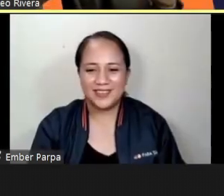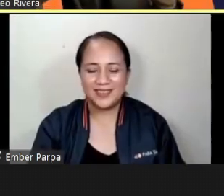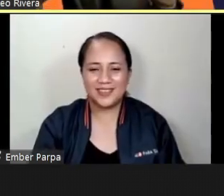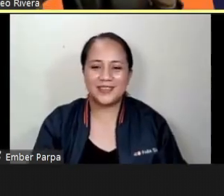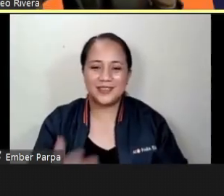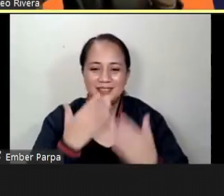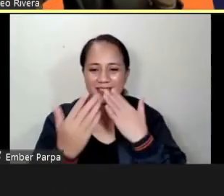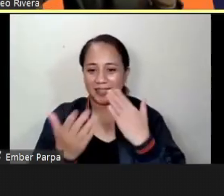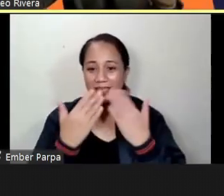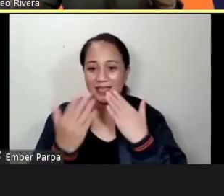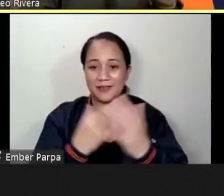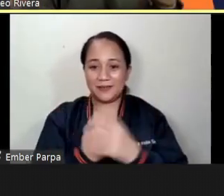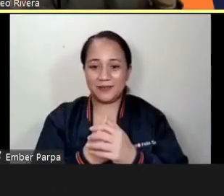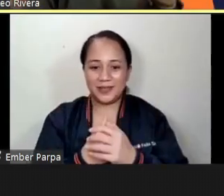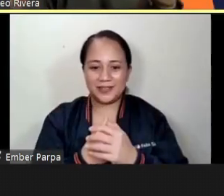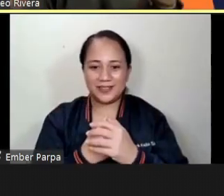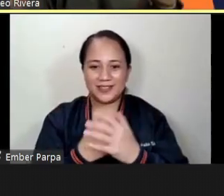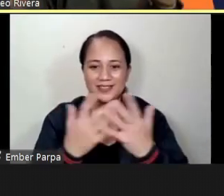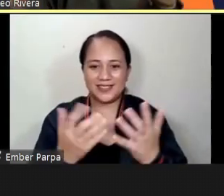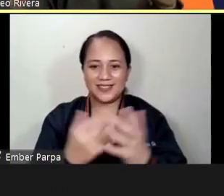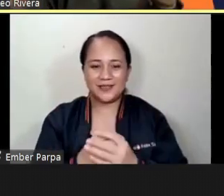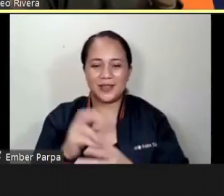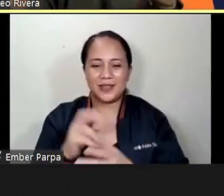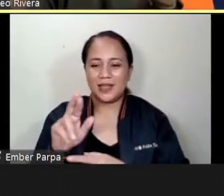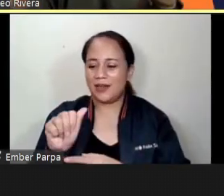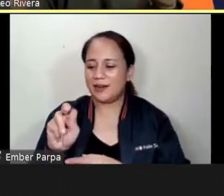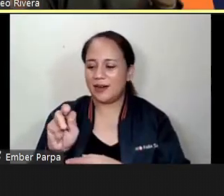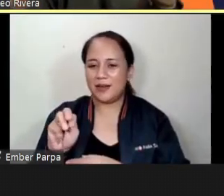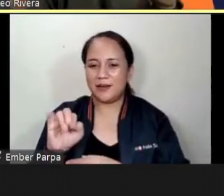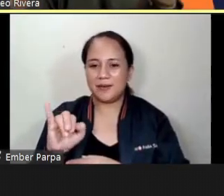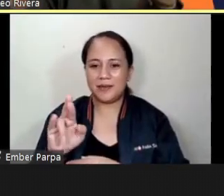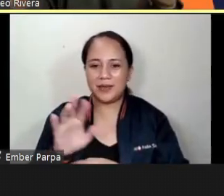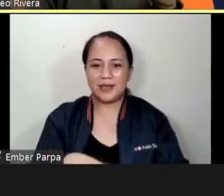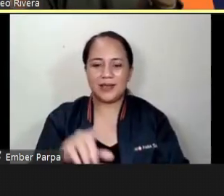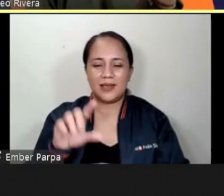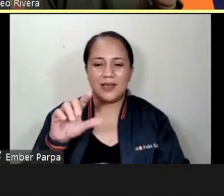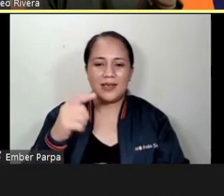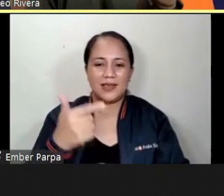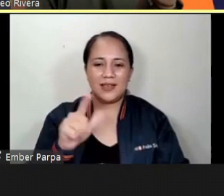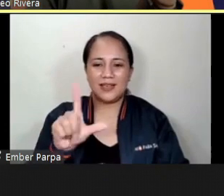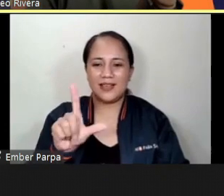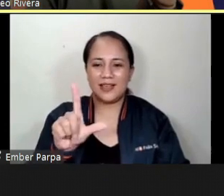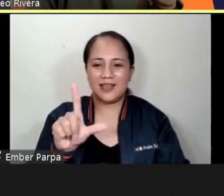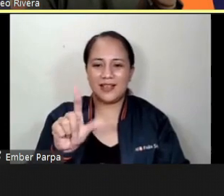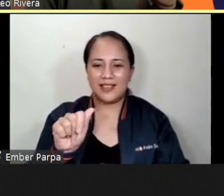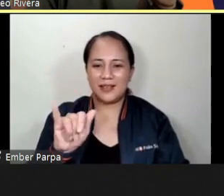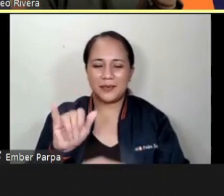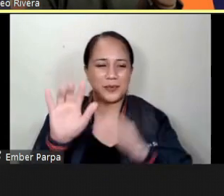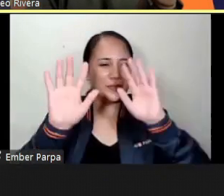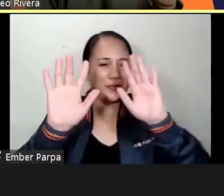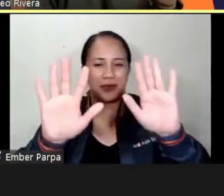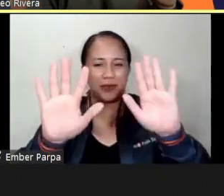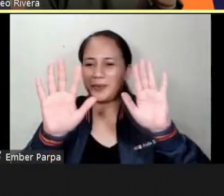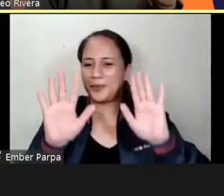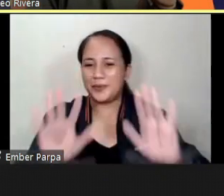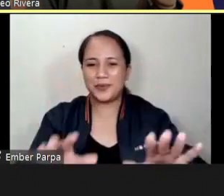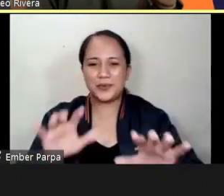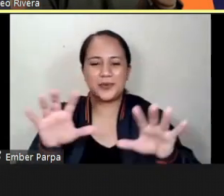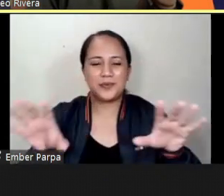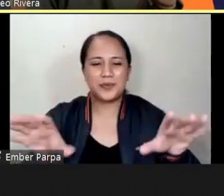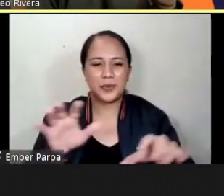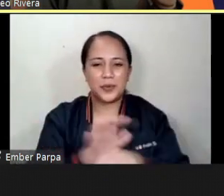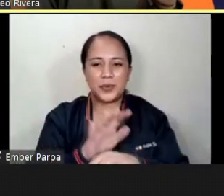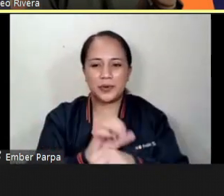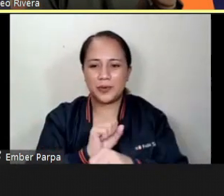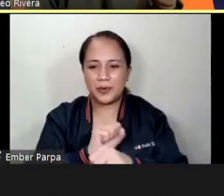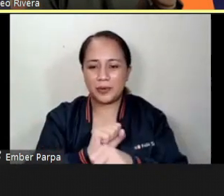Thank you so much, Ramir and Glay. Wow, you did an amazing job. So guys, how